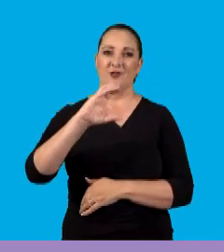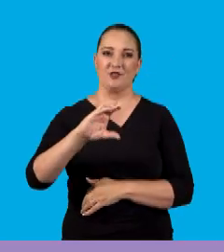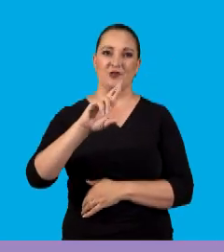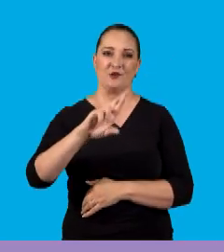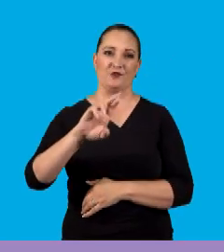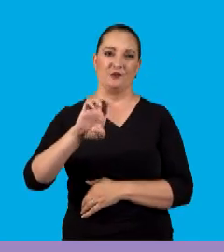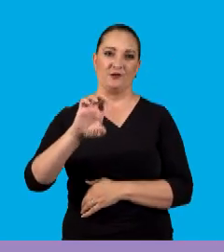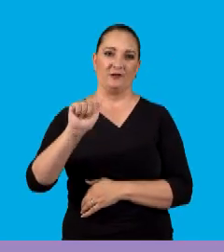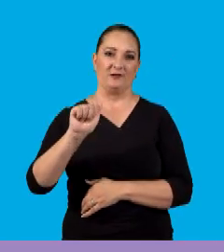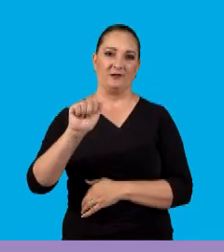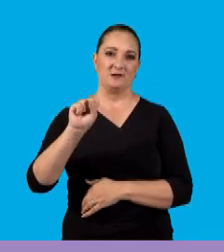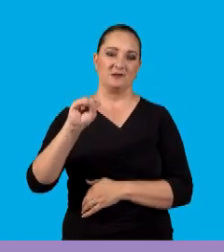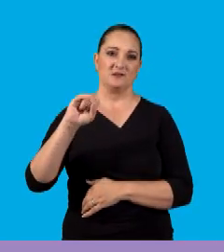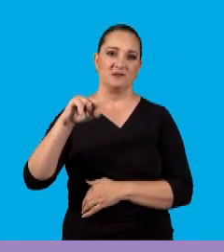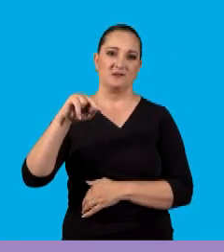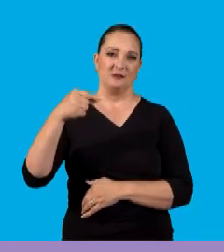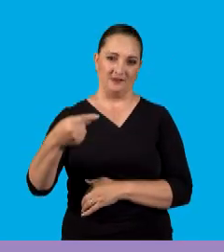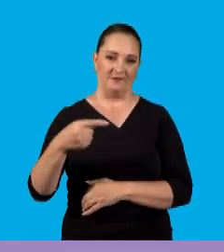an increasing graph.